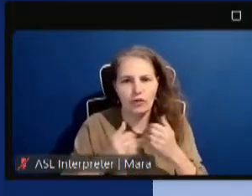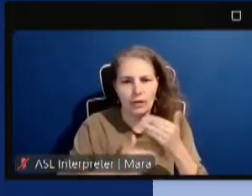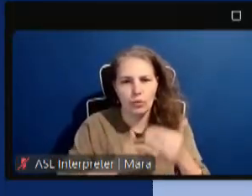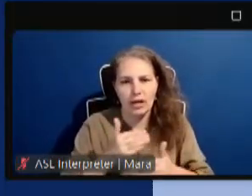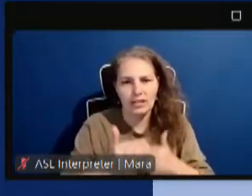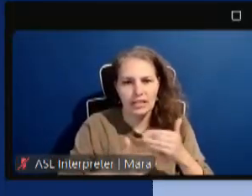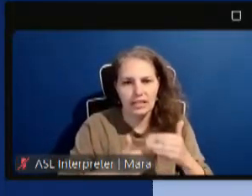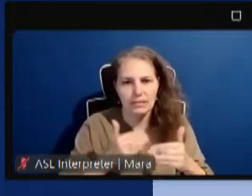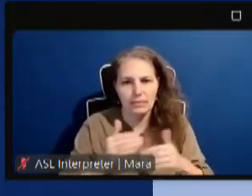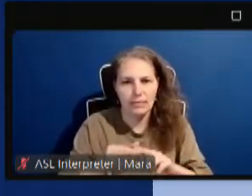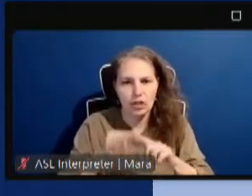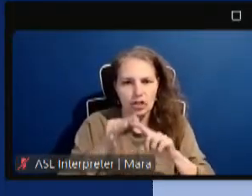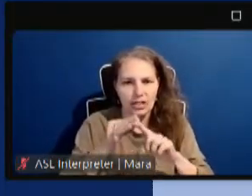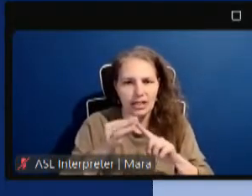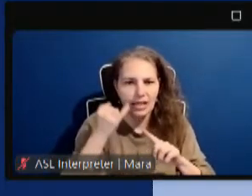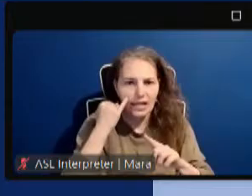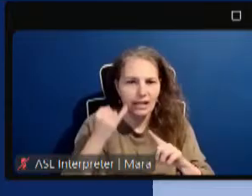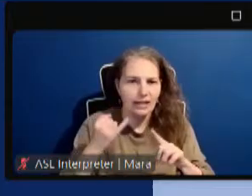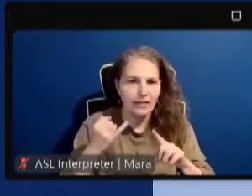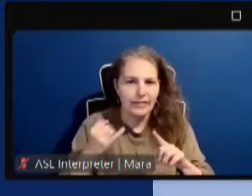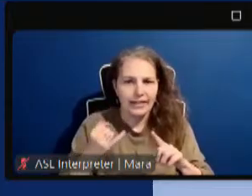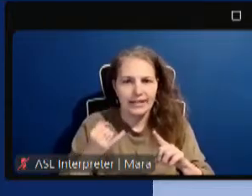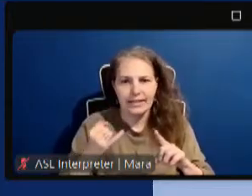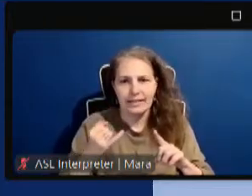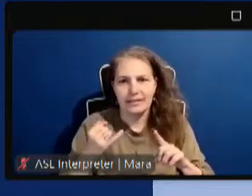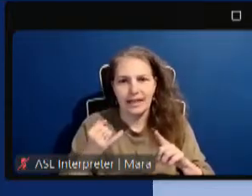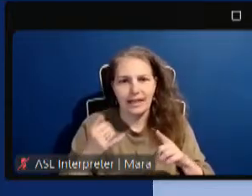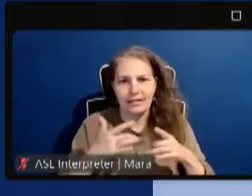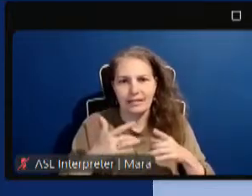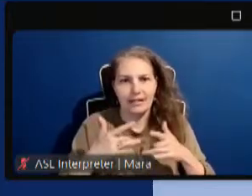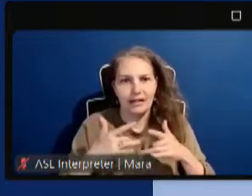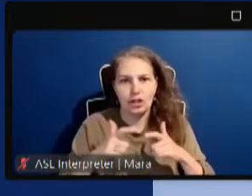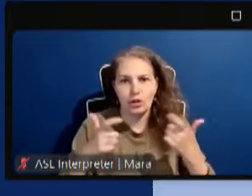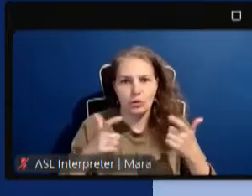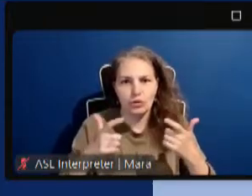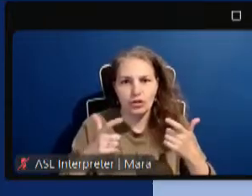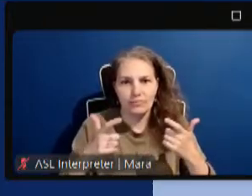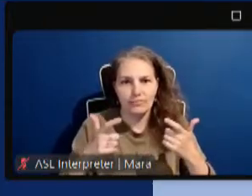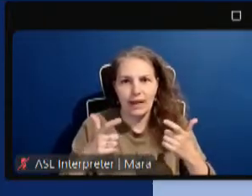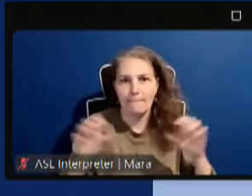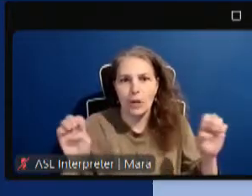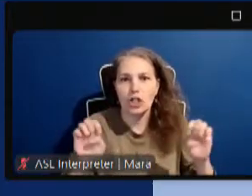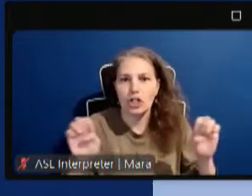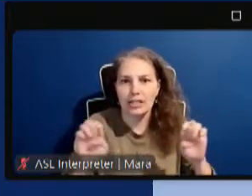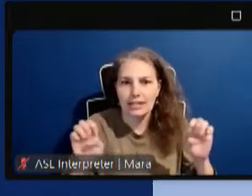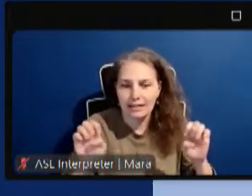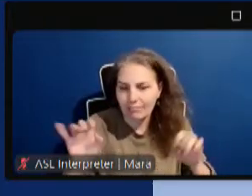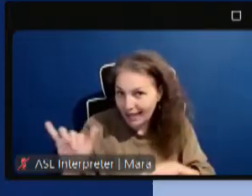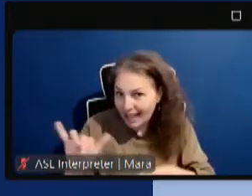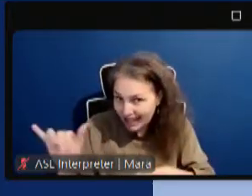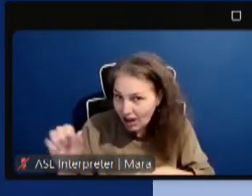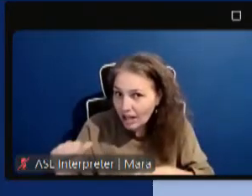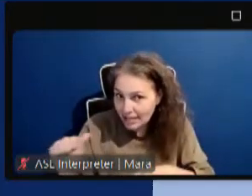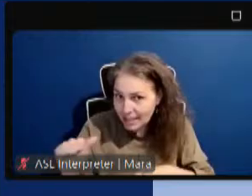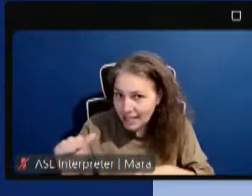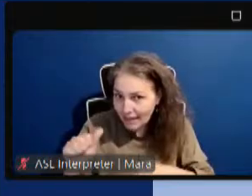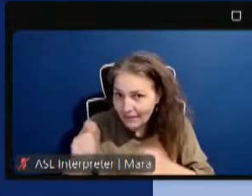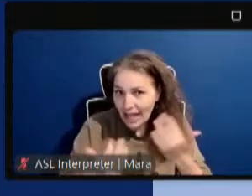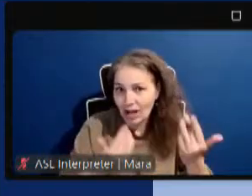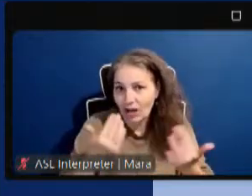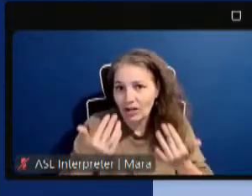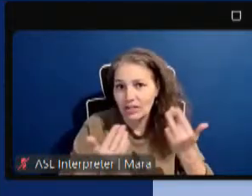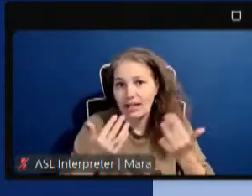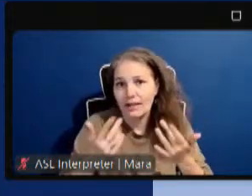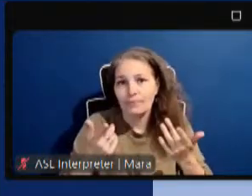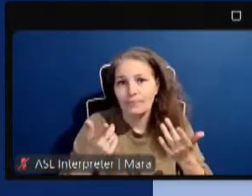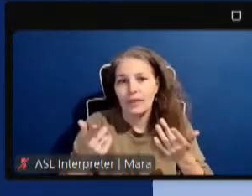as the Altadena fires. I'll share that in the chat, and hopefully Supervisor Barger's team can share that with everyone. But yeah,